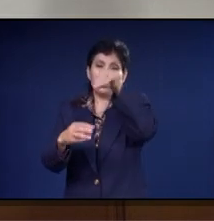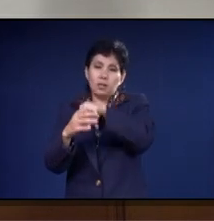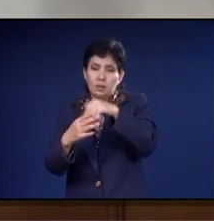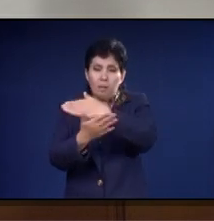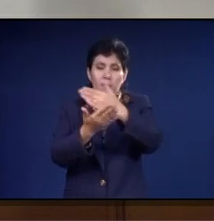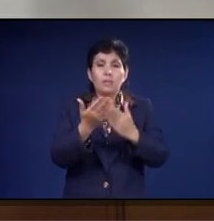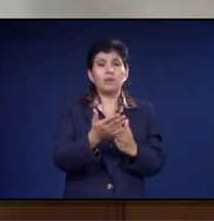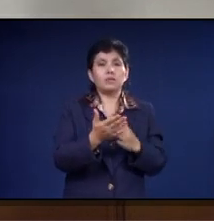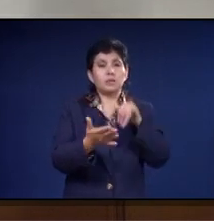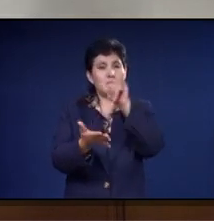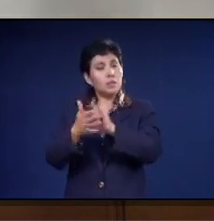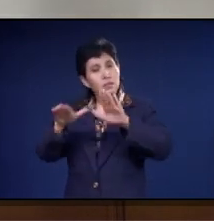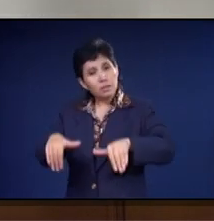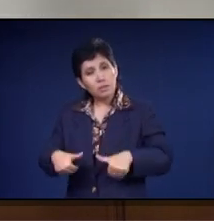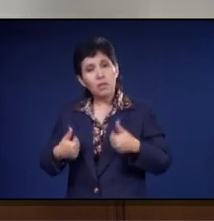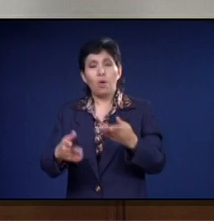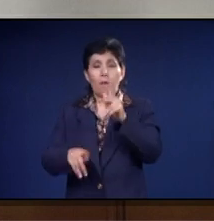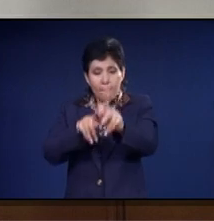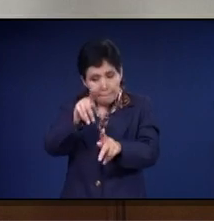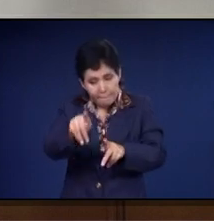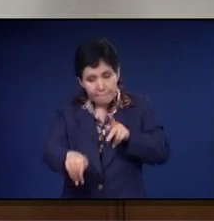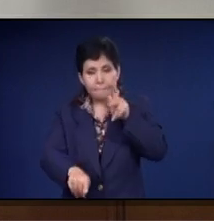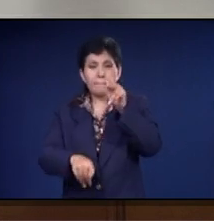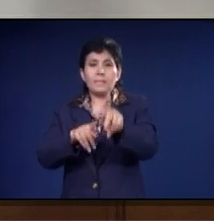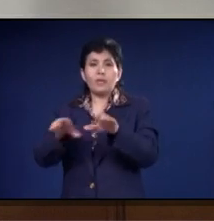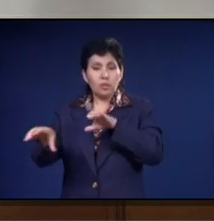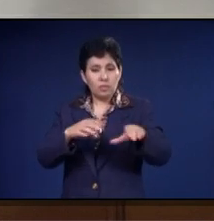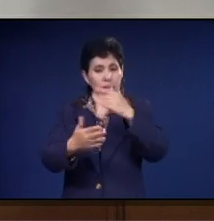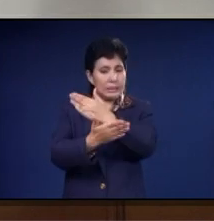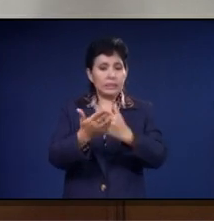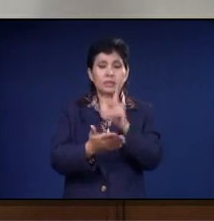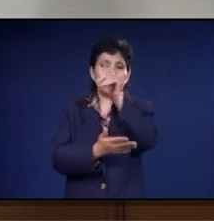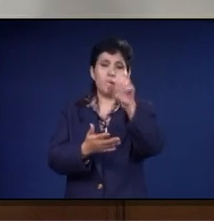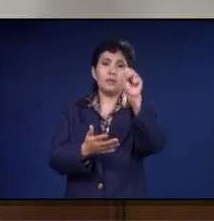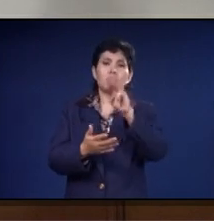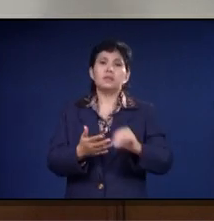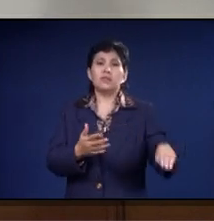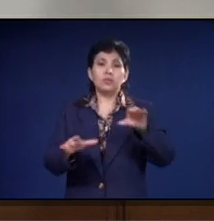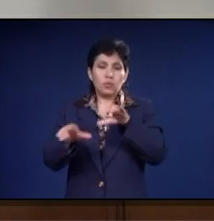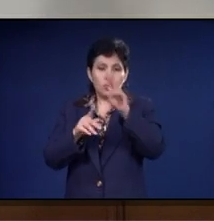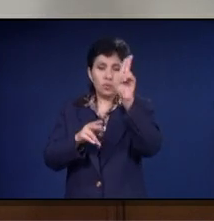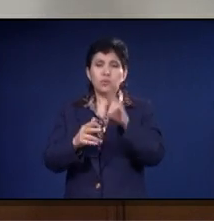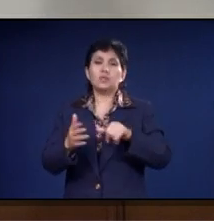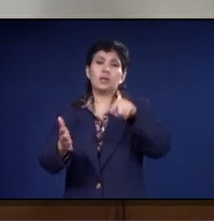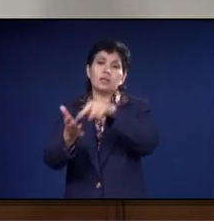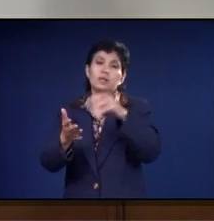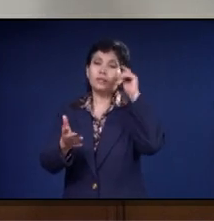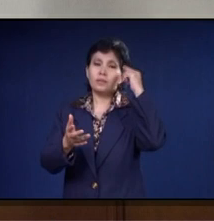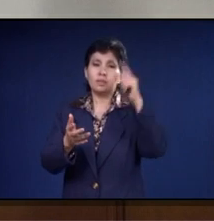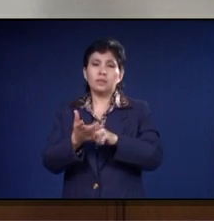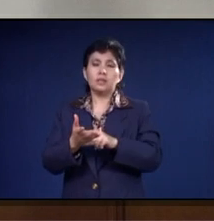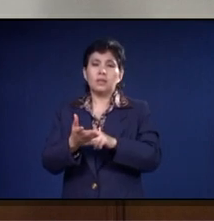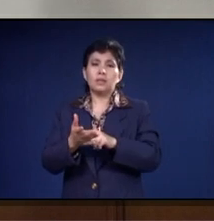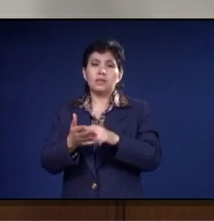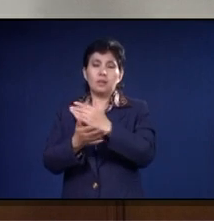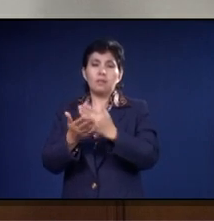our thoughts, and that's how people, when they do advertisement, they would use role schemas, like in the